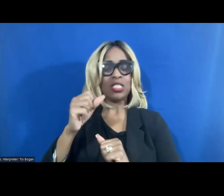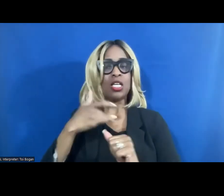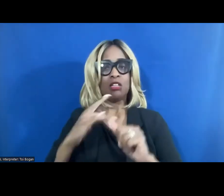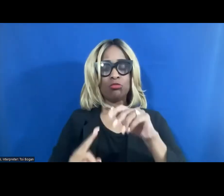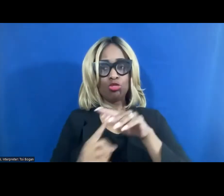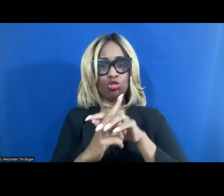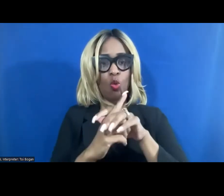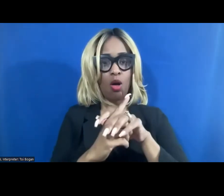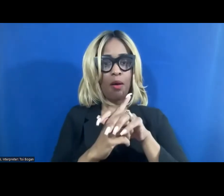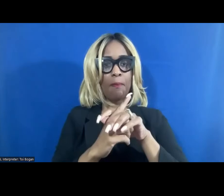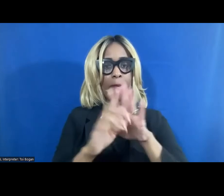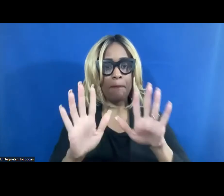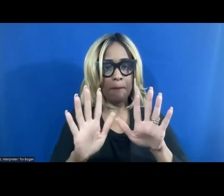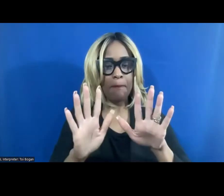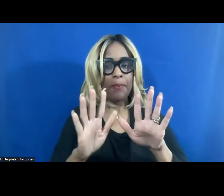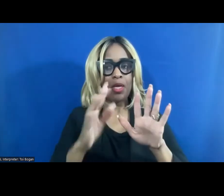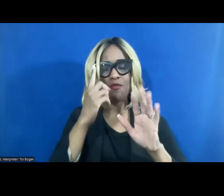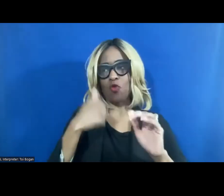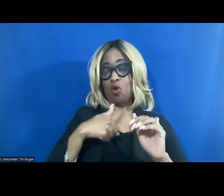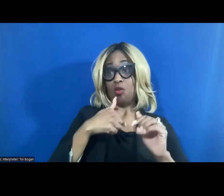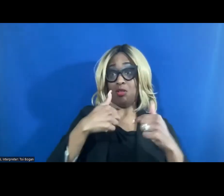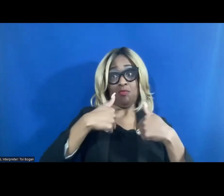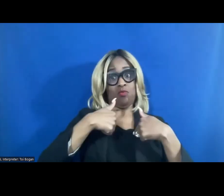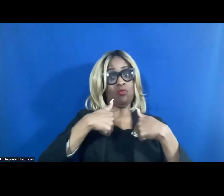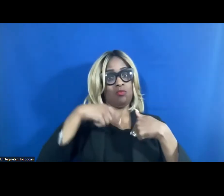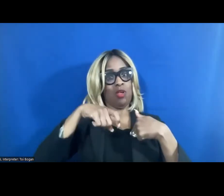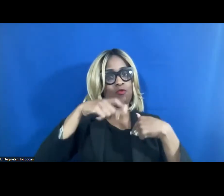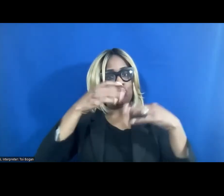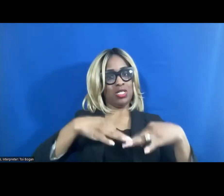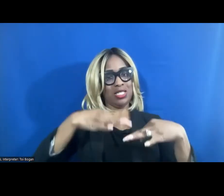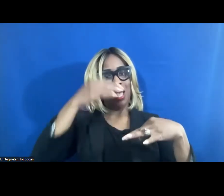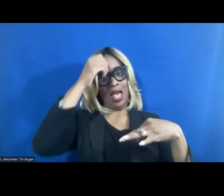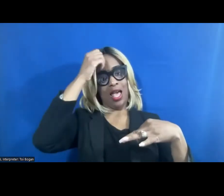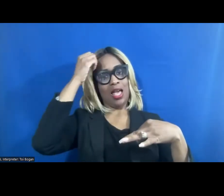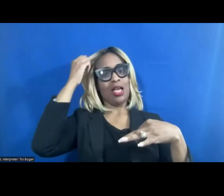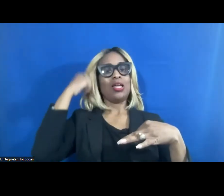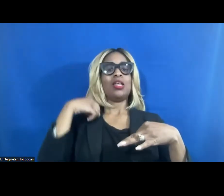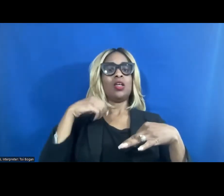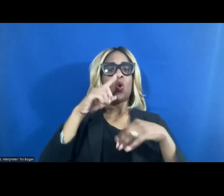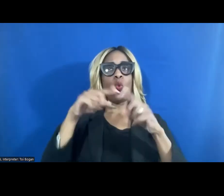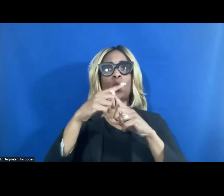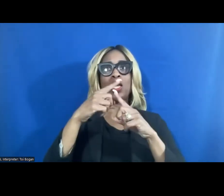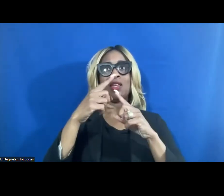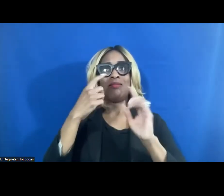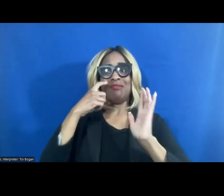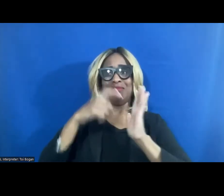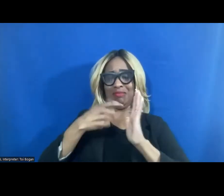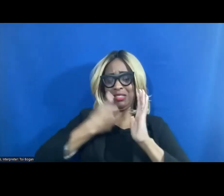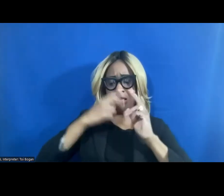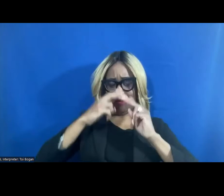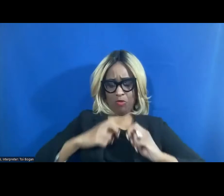of for us to decide when it boils up to us, what do we do with that information? Do we act on